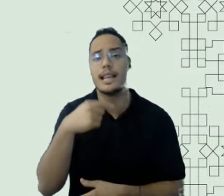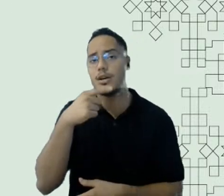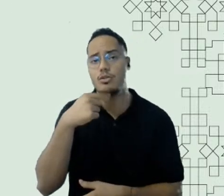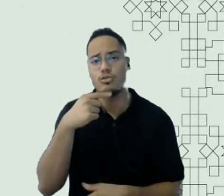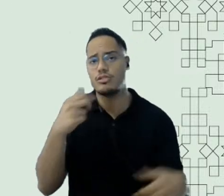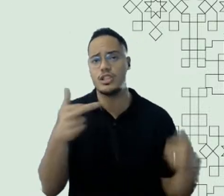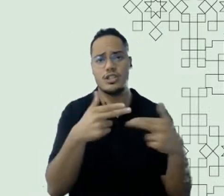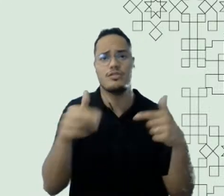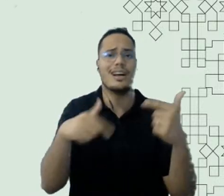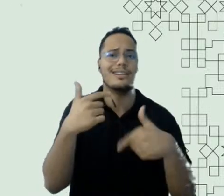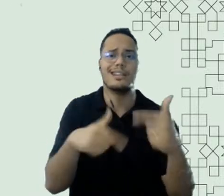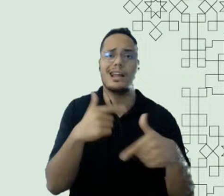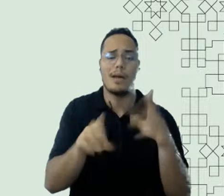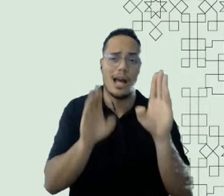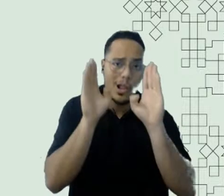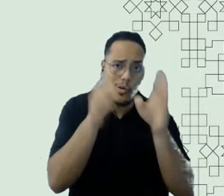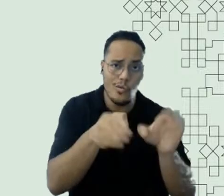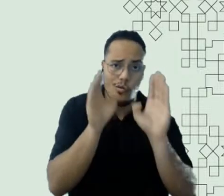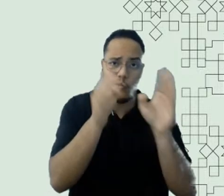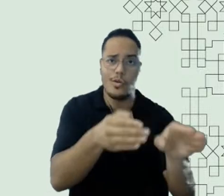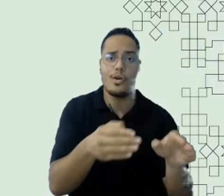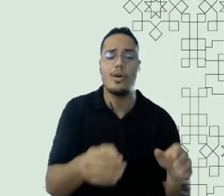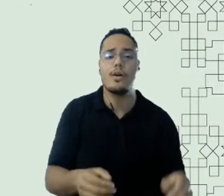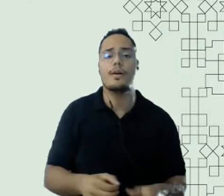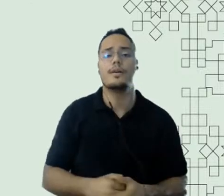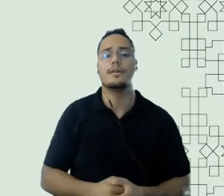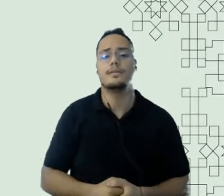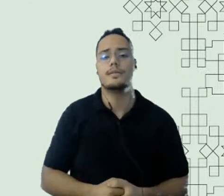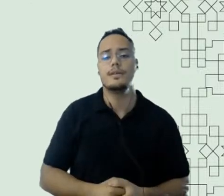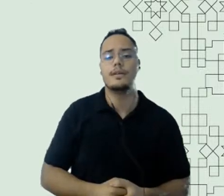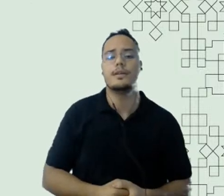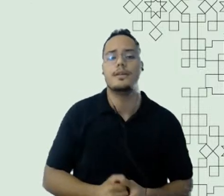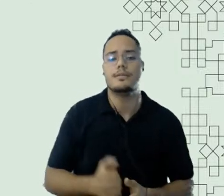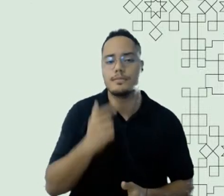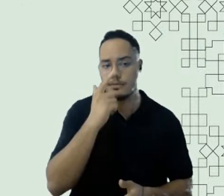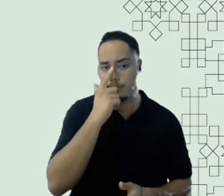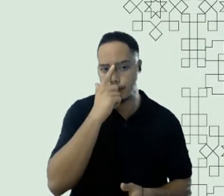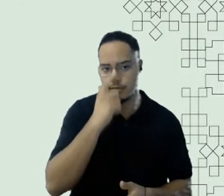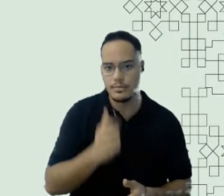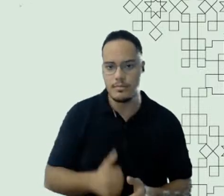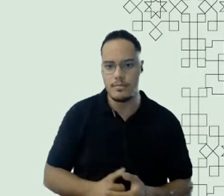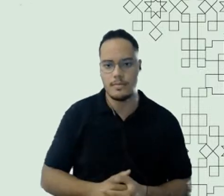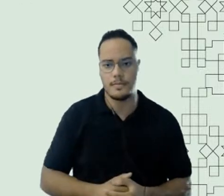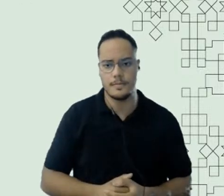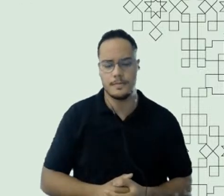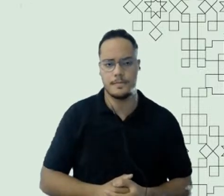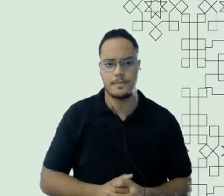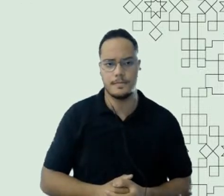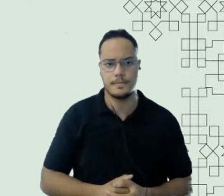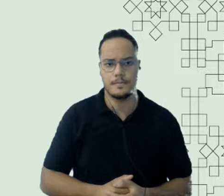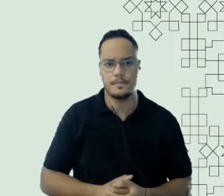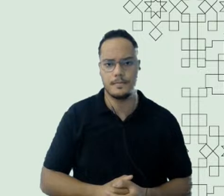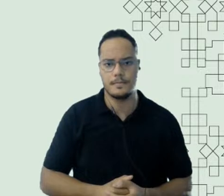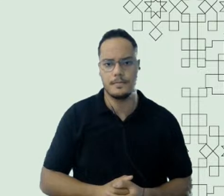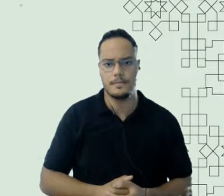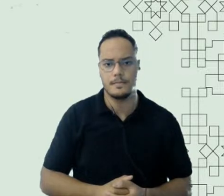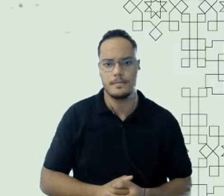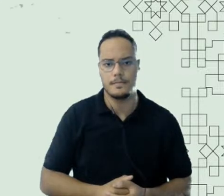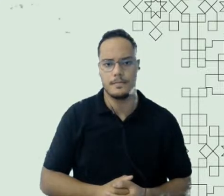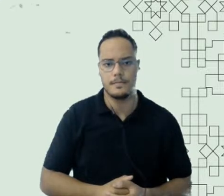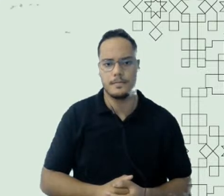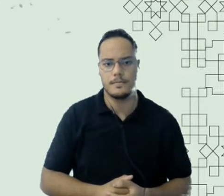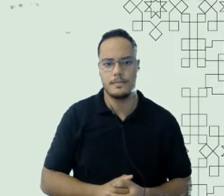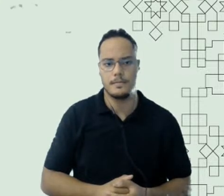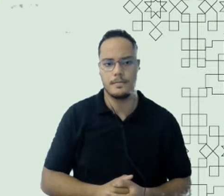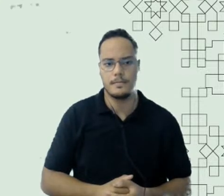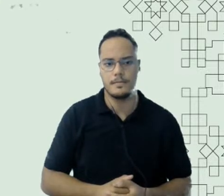to disable access to and to remove the notified works and prevent the future uploads. So this part, the last